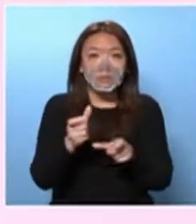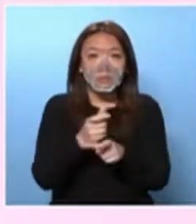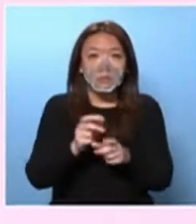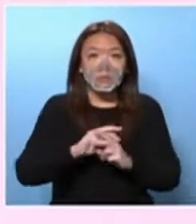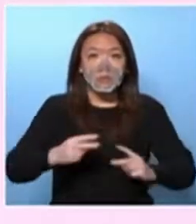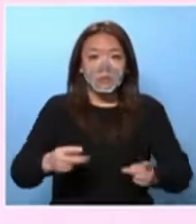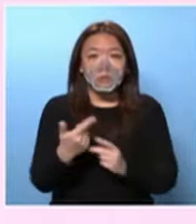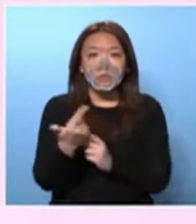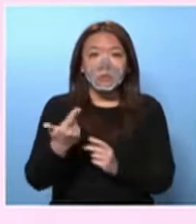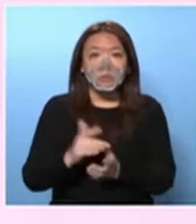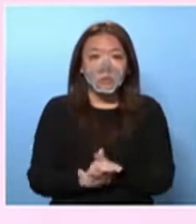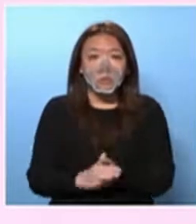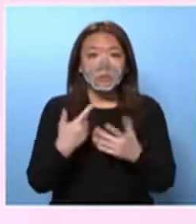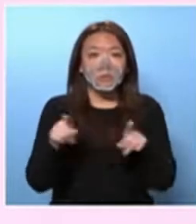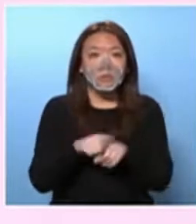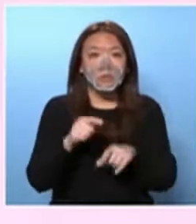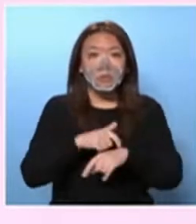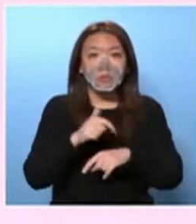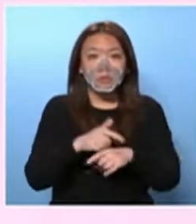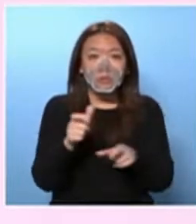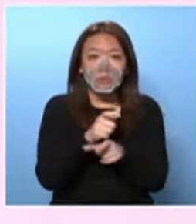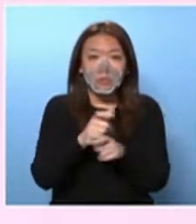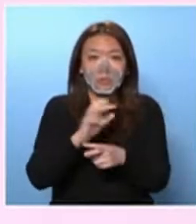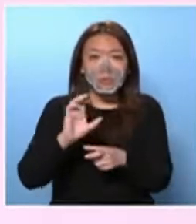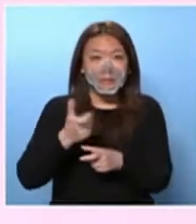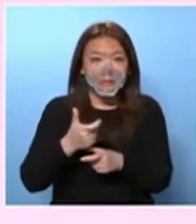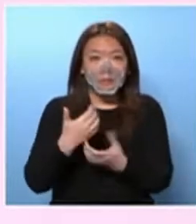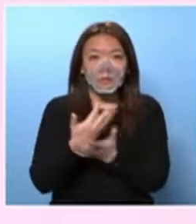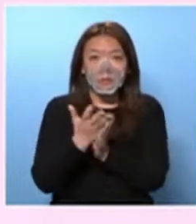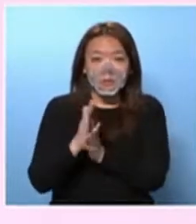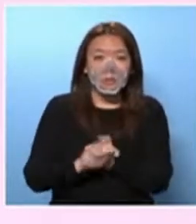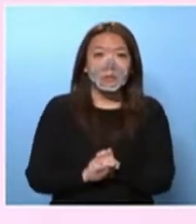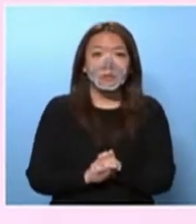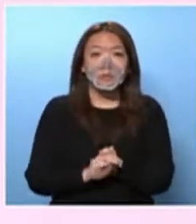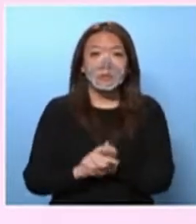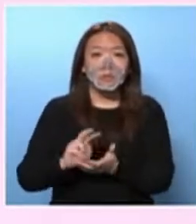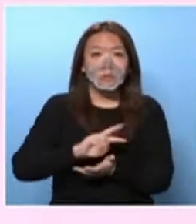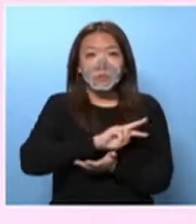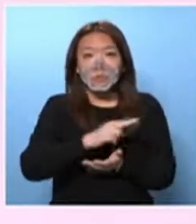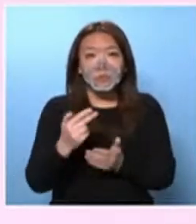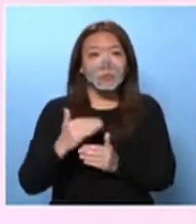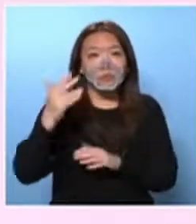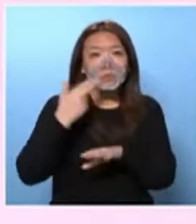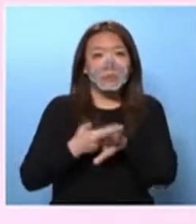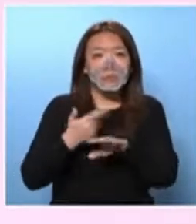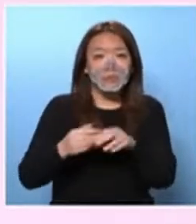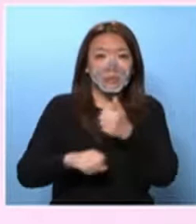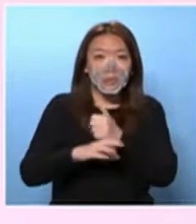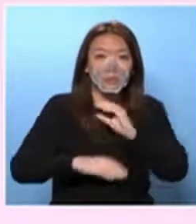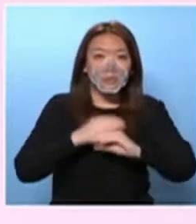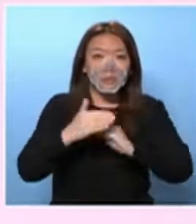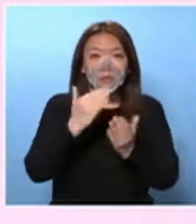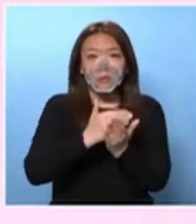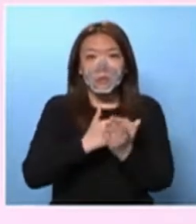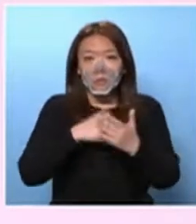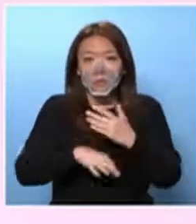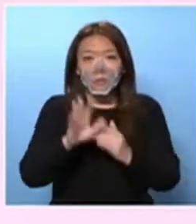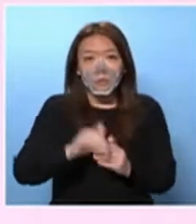and diversified, and also facilitates the inflow of market capital to high-quality infrastructure projects.